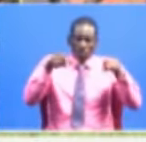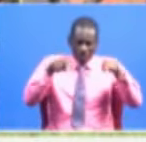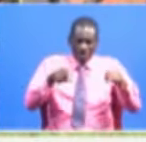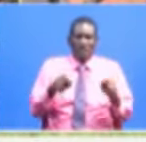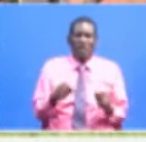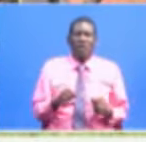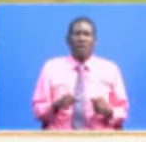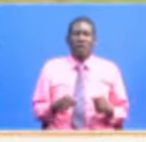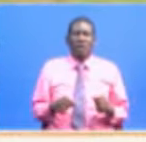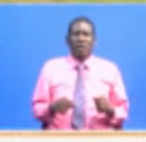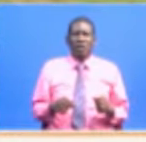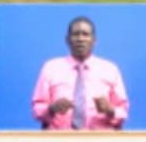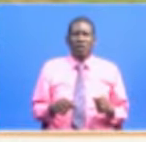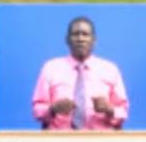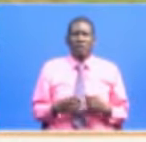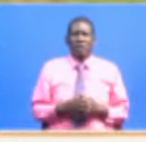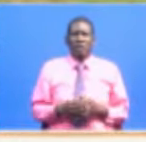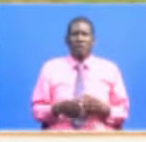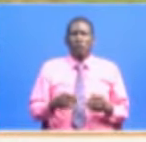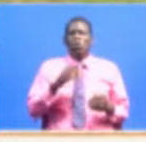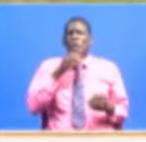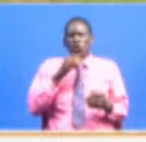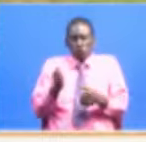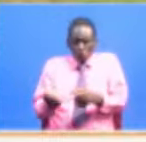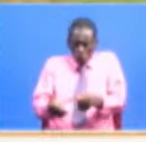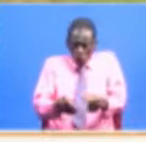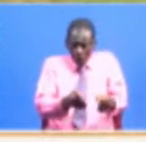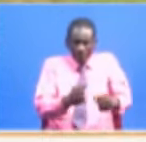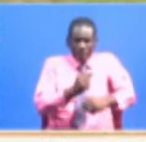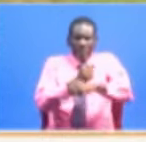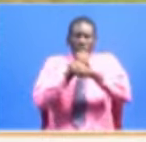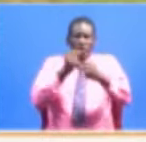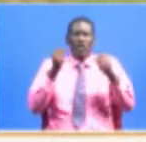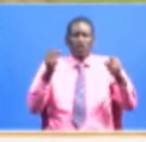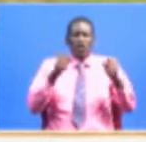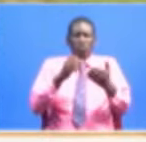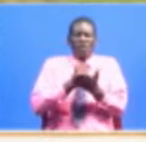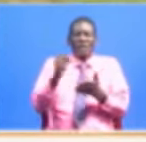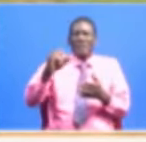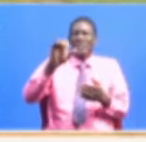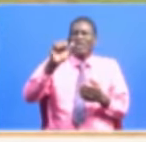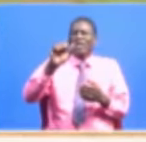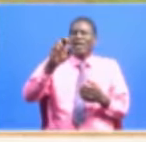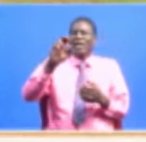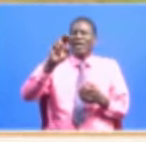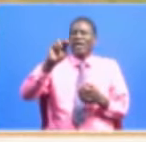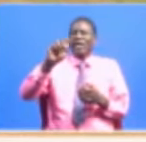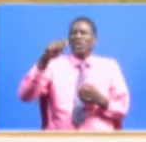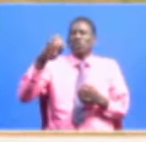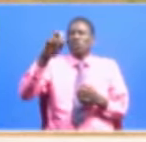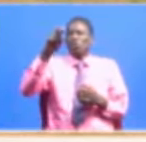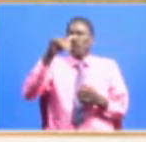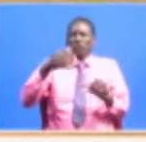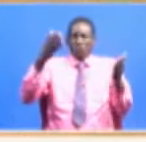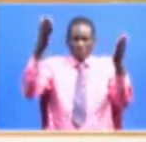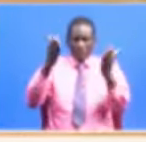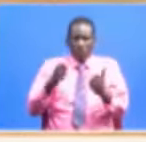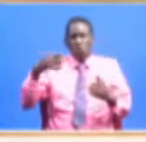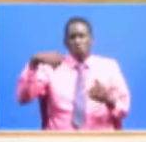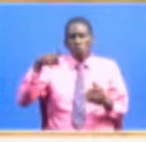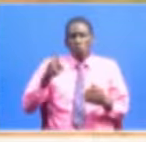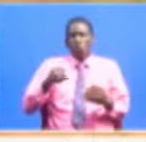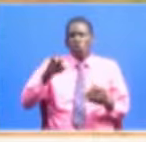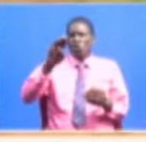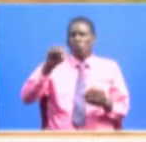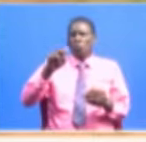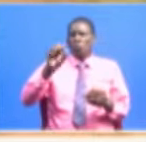have it here at home. In the boys' hockey, defending champions St. Anthony's Boys of Rift Valley beat their arch rivals Musingu